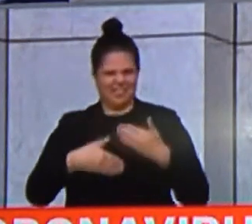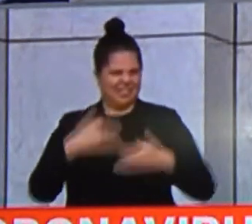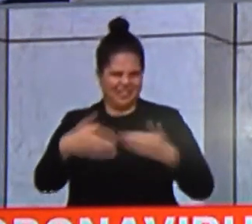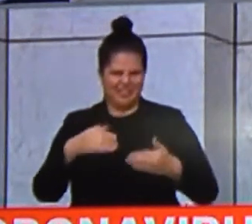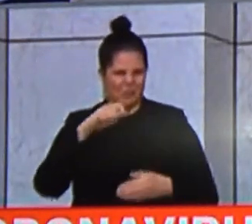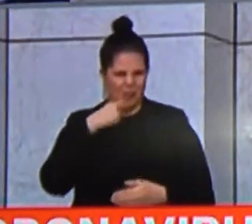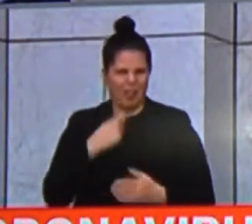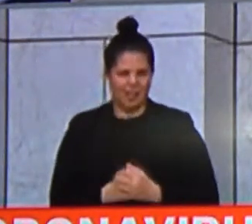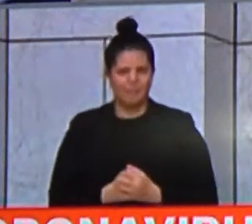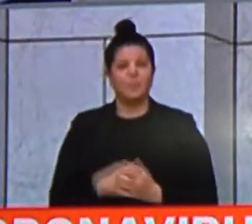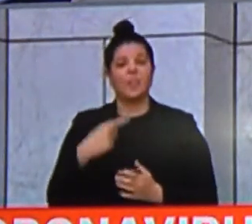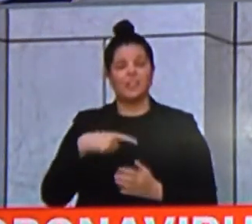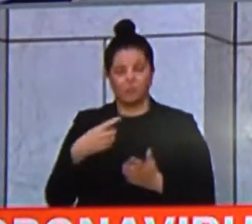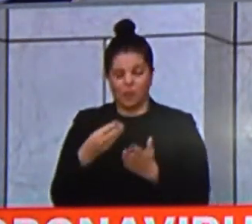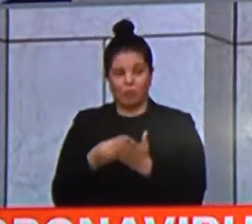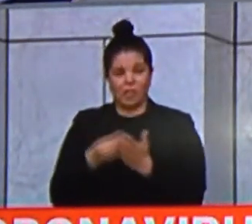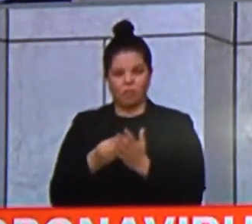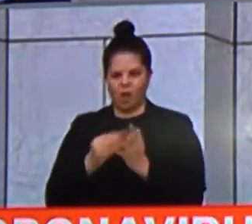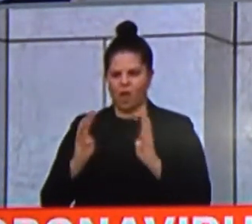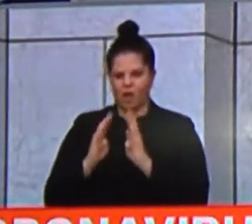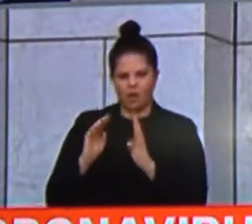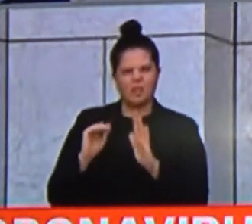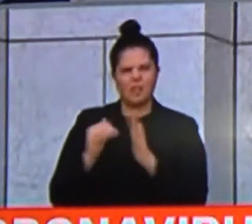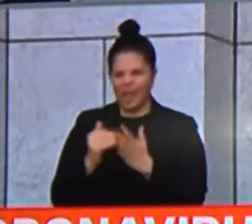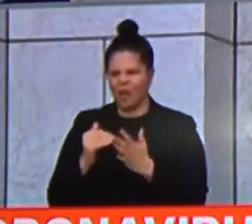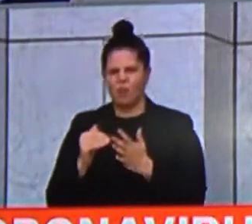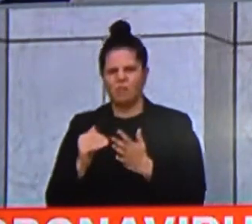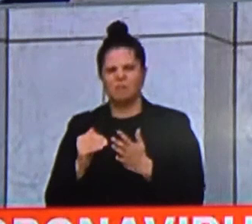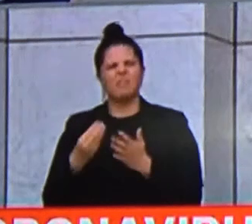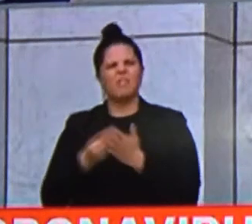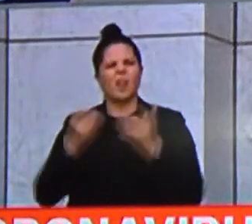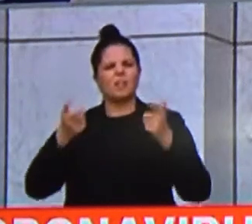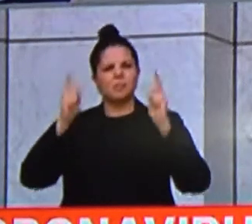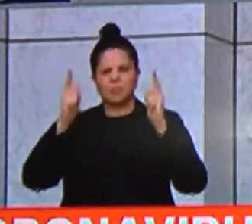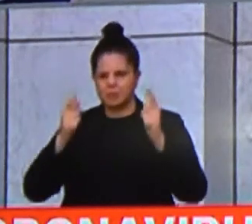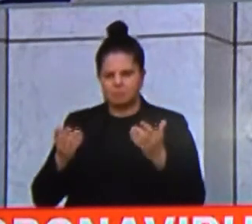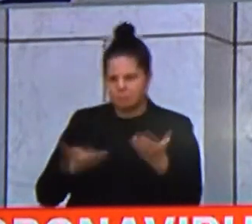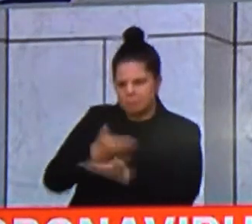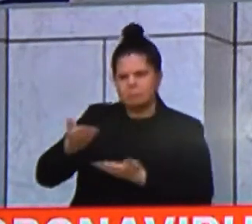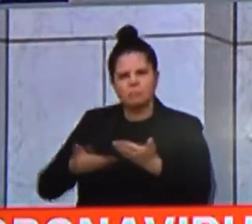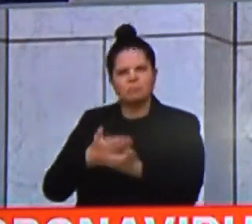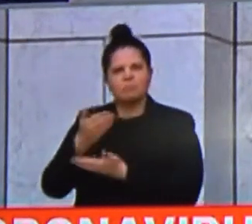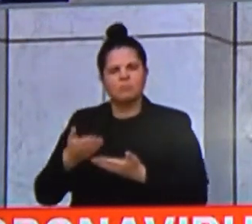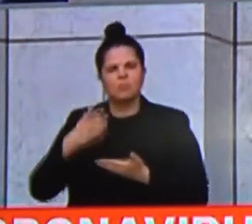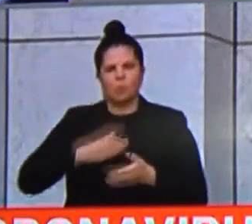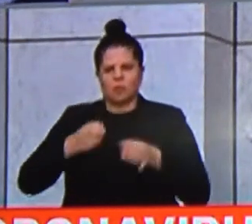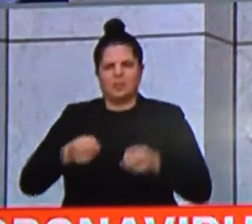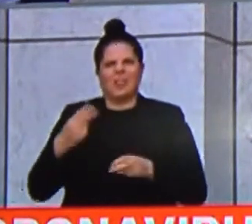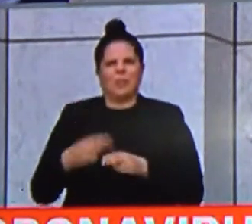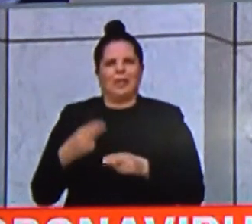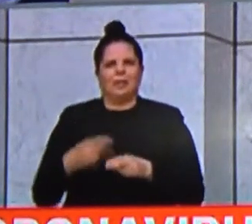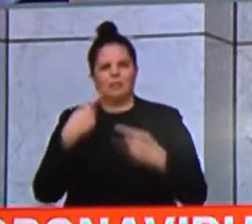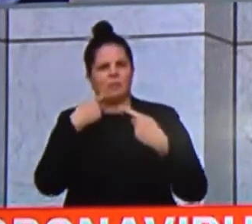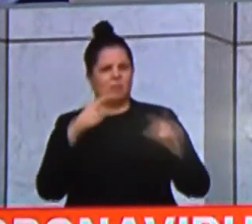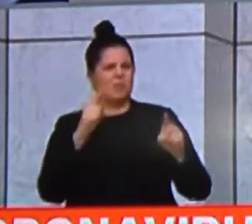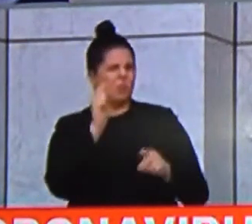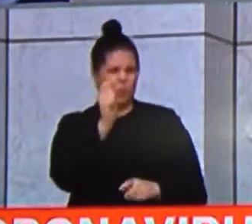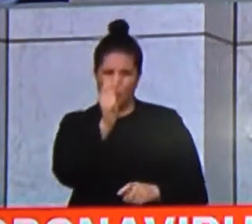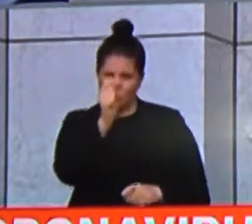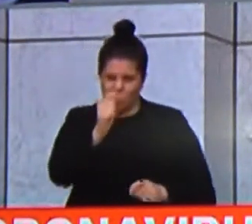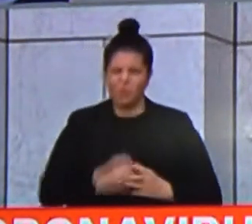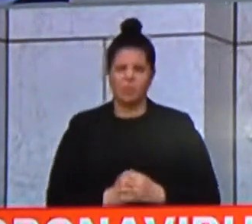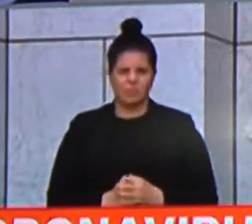done by telehealth will be done by telehealth, and that includes general practice mental health